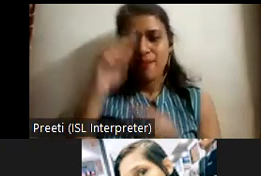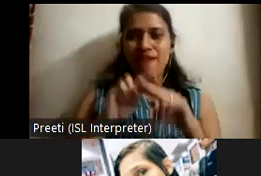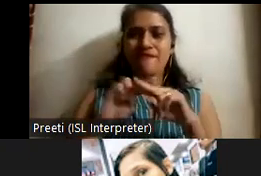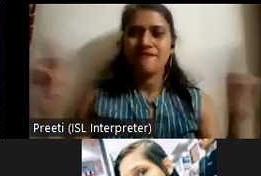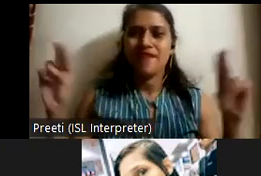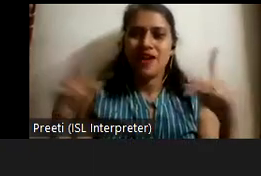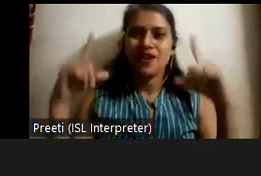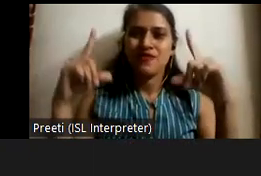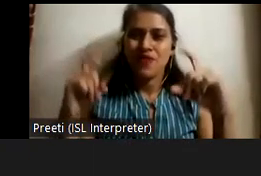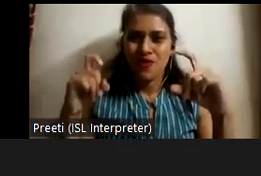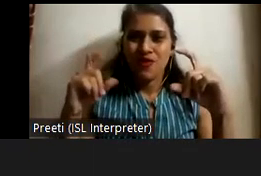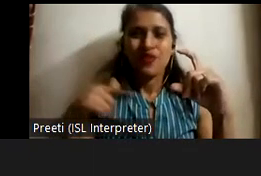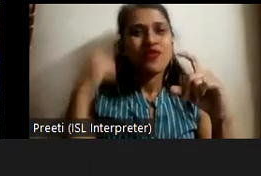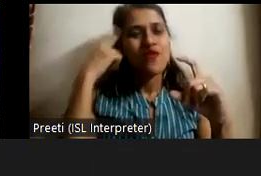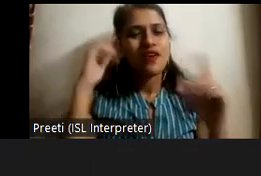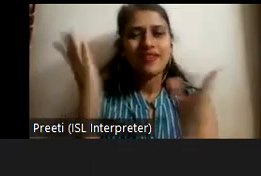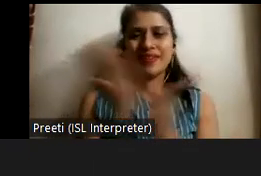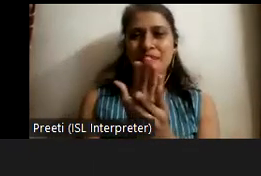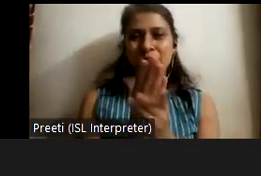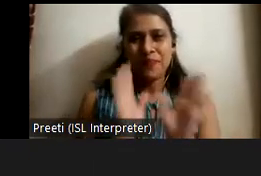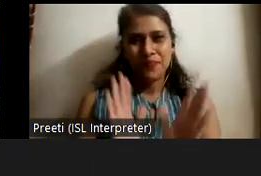the last lecture.